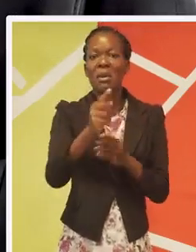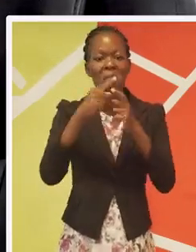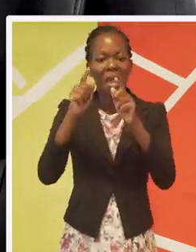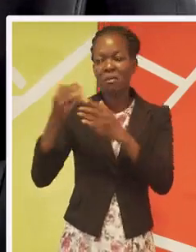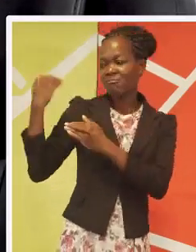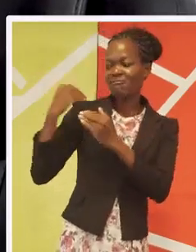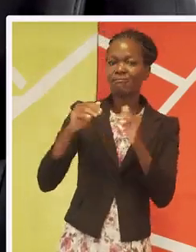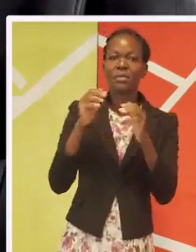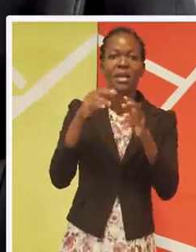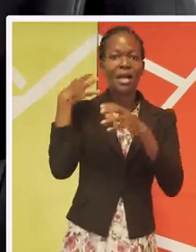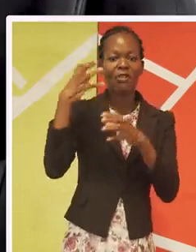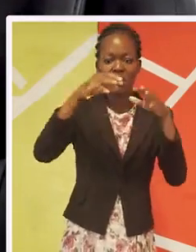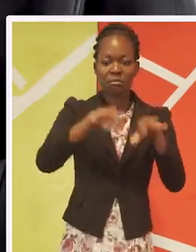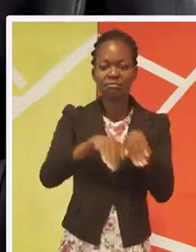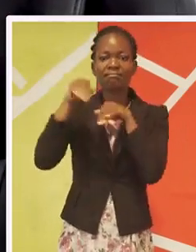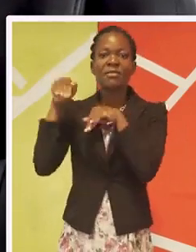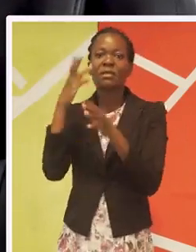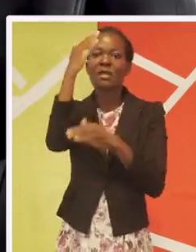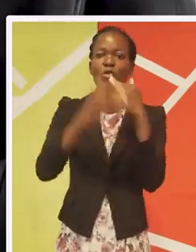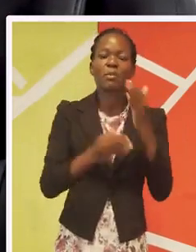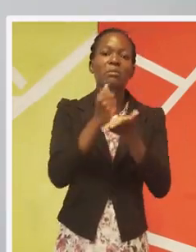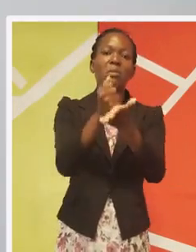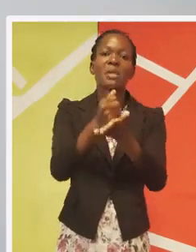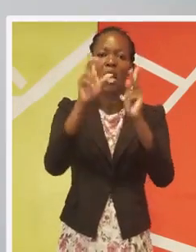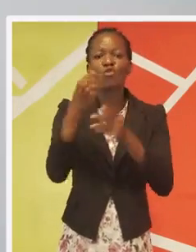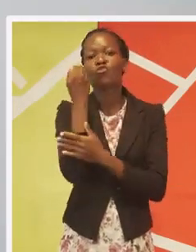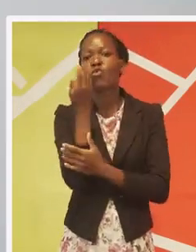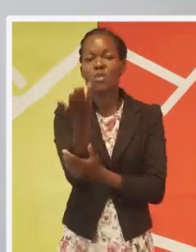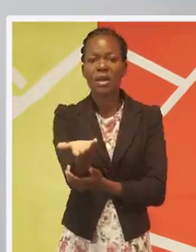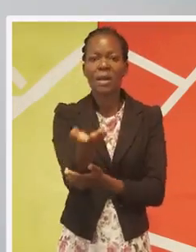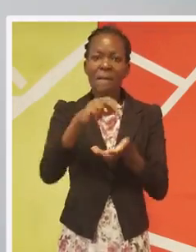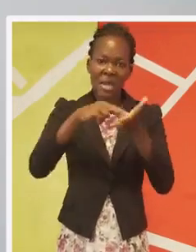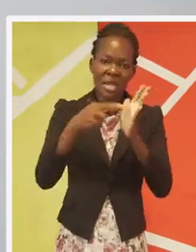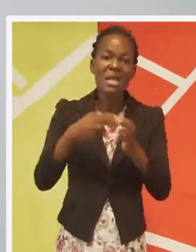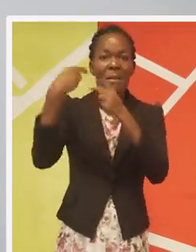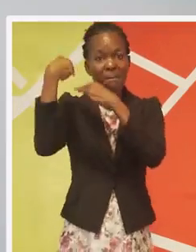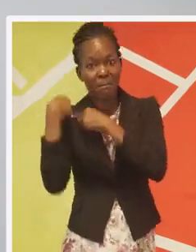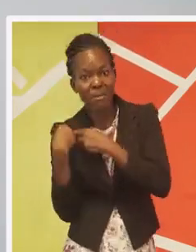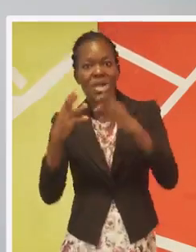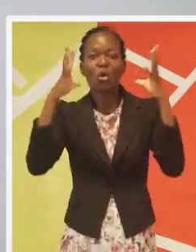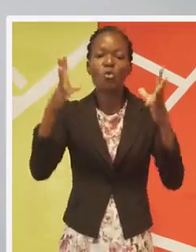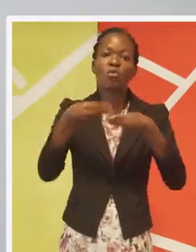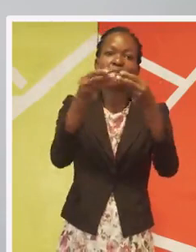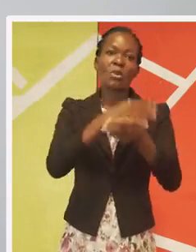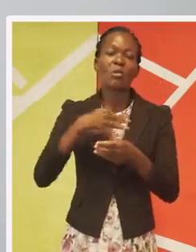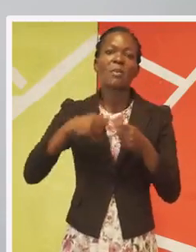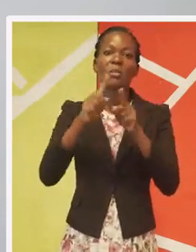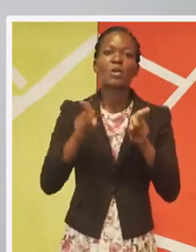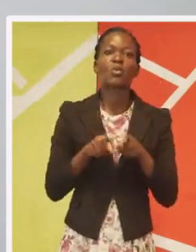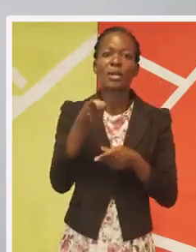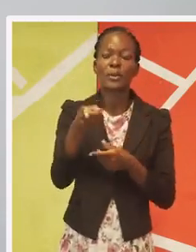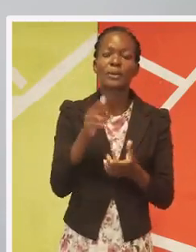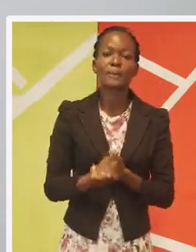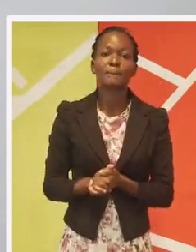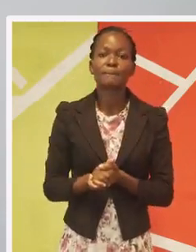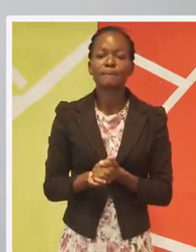doing that, then women and girls were the ones that were filling up that gap. So it increased the burden on women and girls and increased the gender